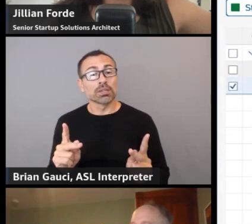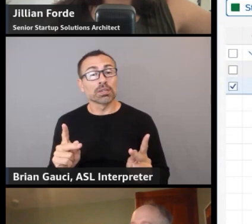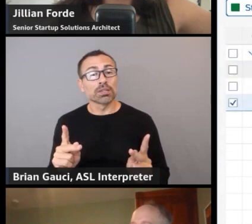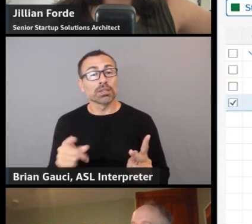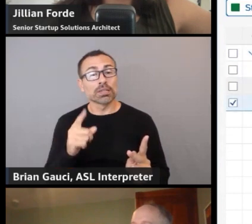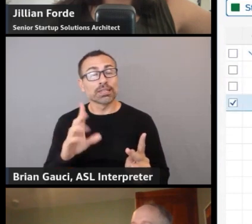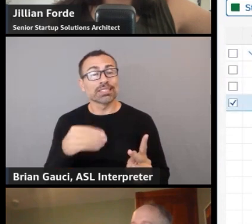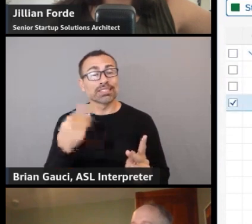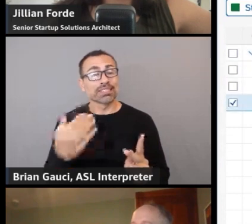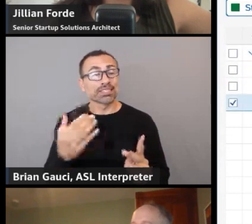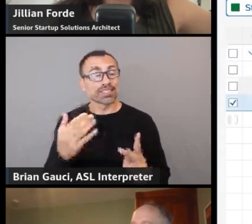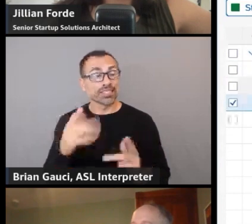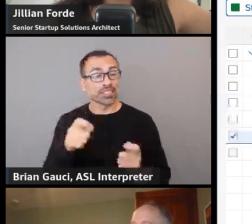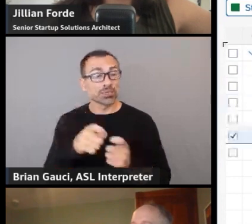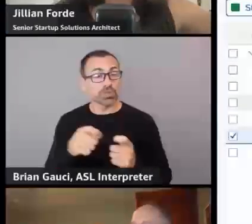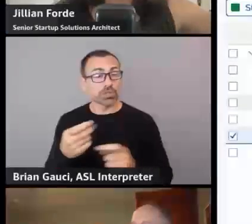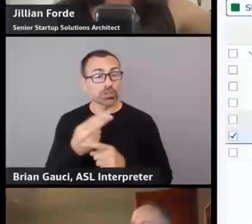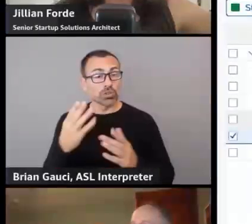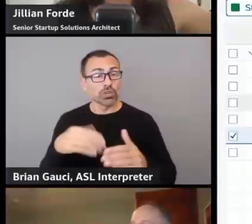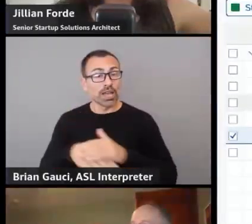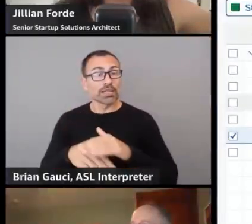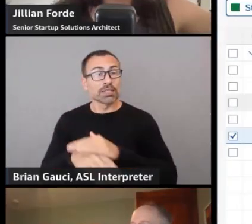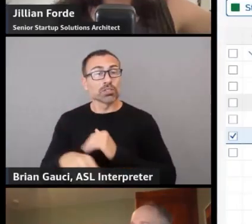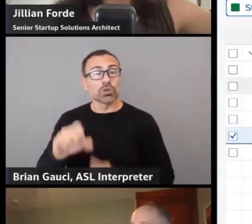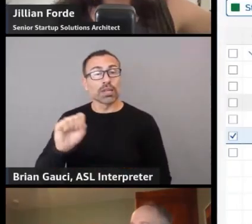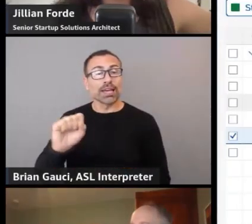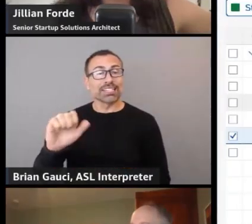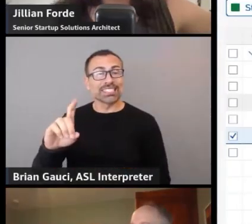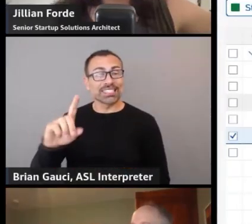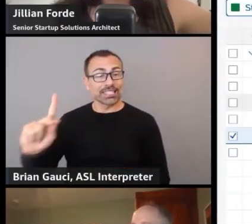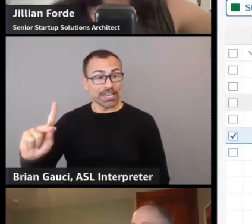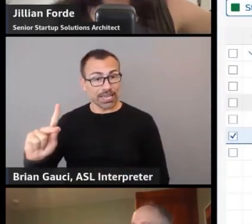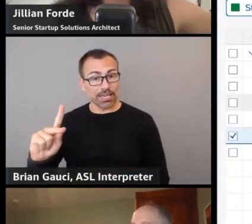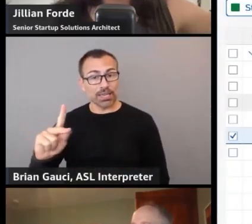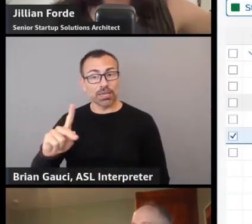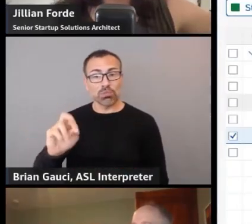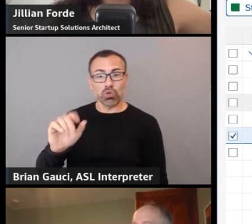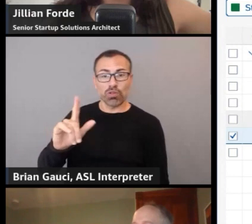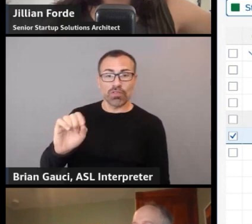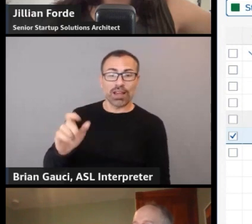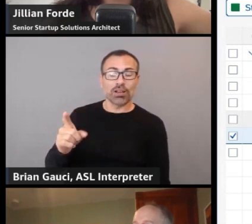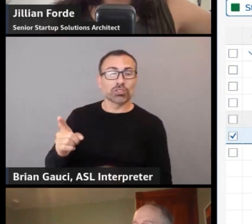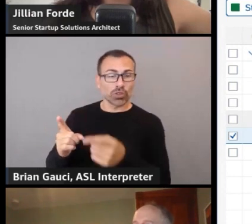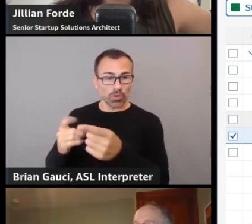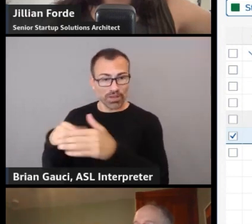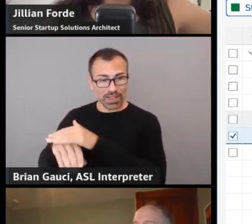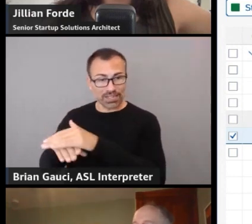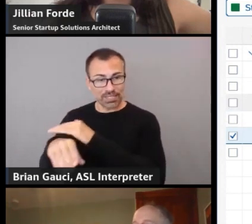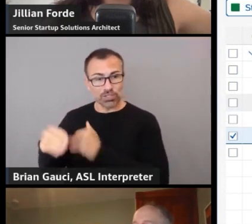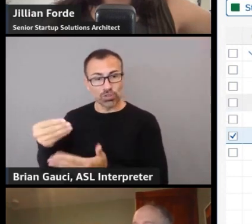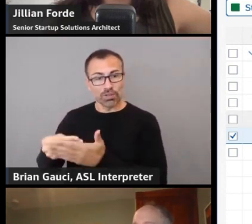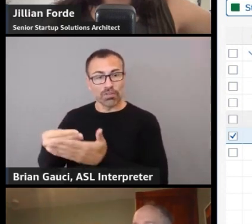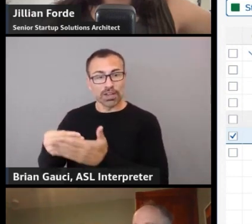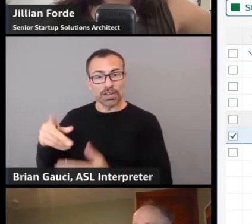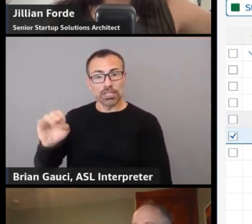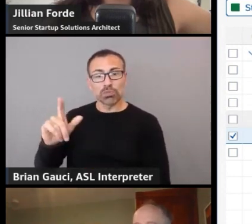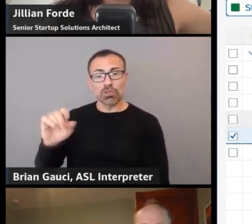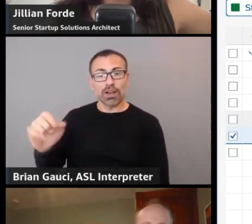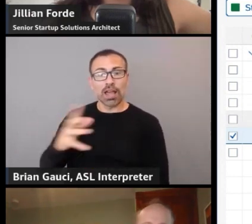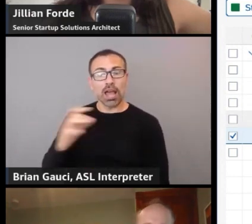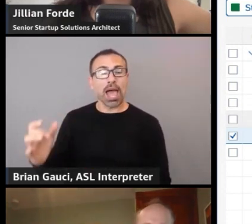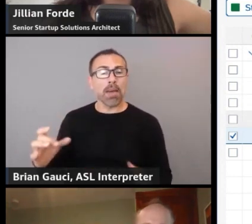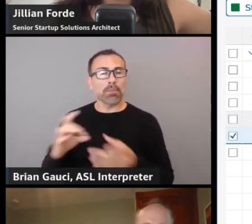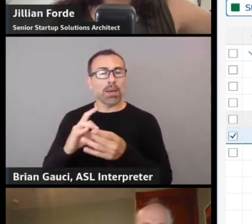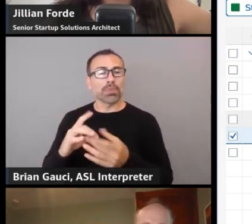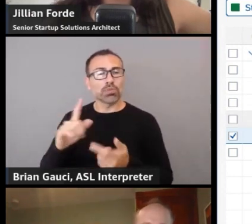user access to an SDK profile, and here we have access to the finance profile, and map them to a particular